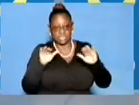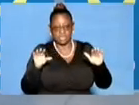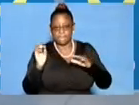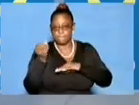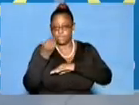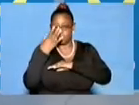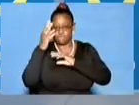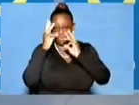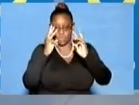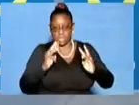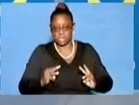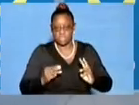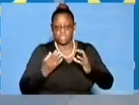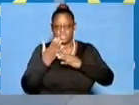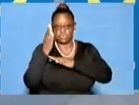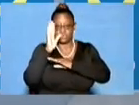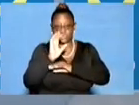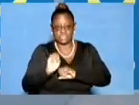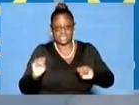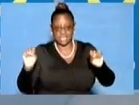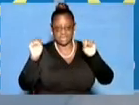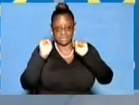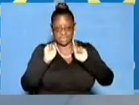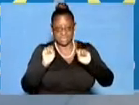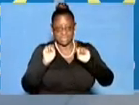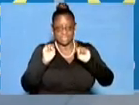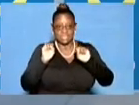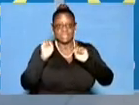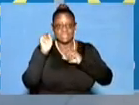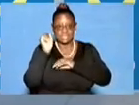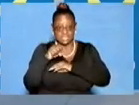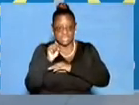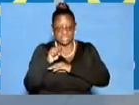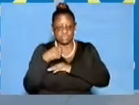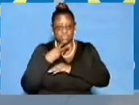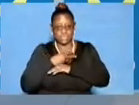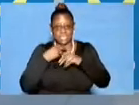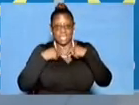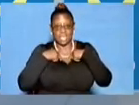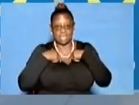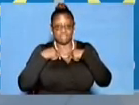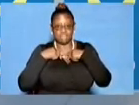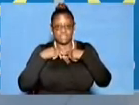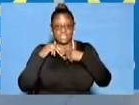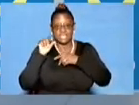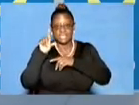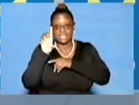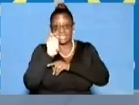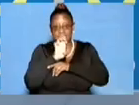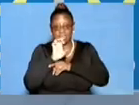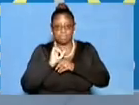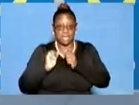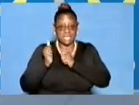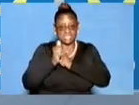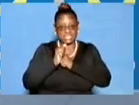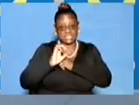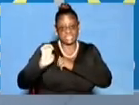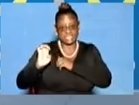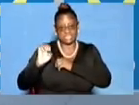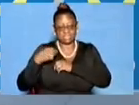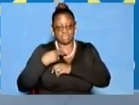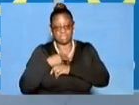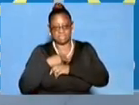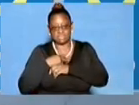Beautiful weather right through Saturday, despite the fact that we have a massive hurricane that will be passing well to the east of us. Temperature-wise,